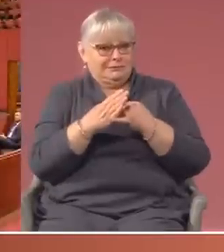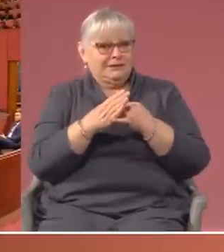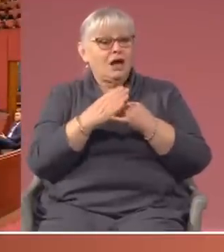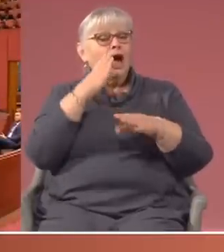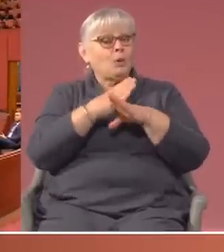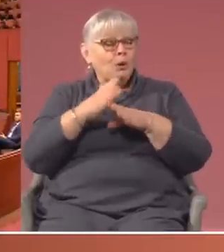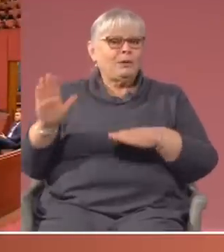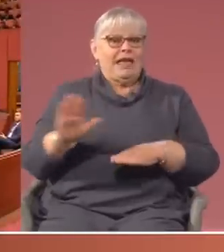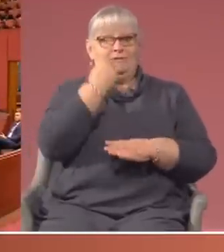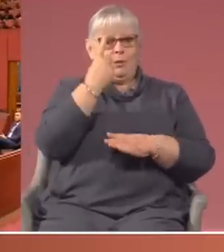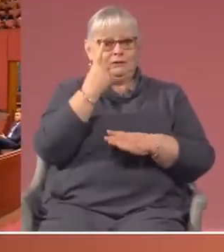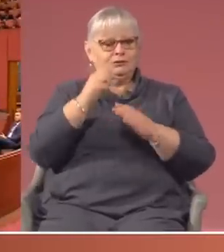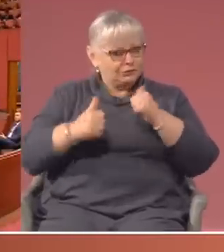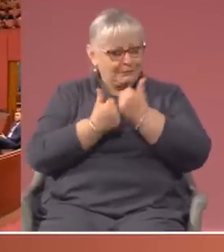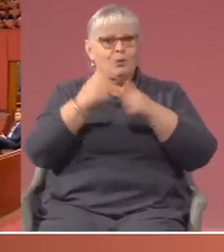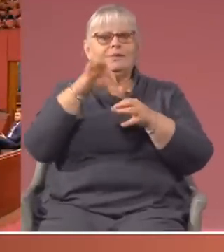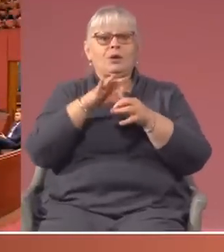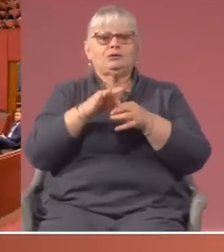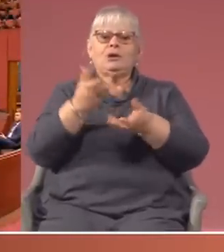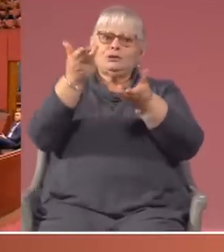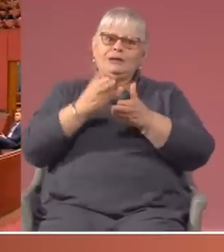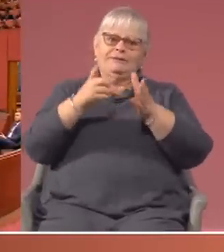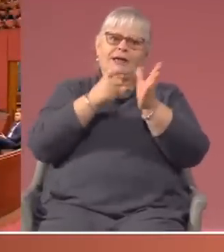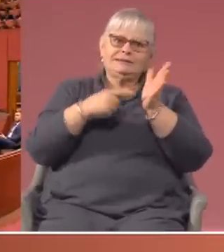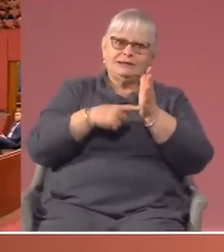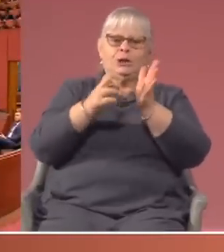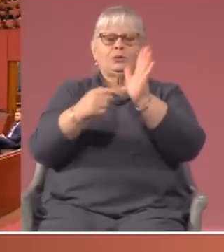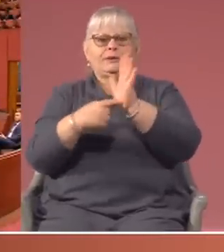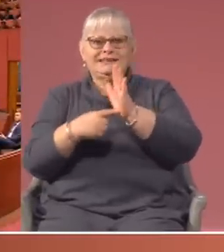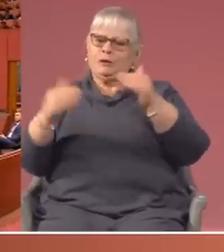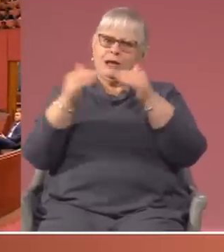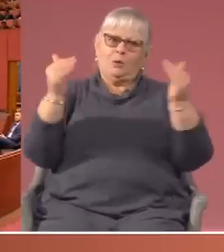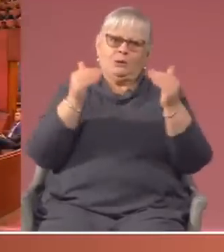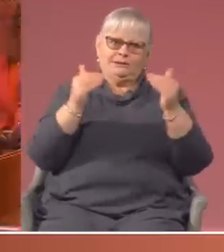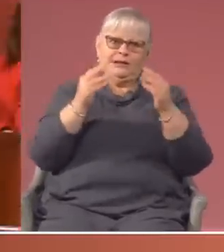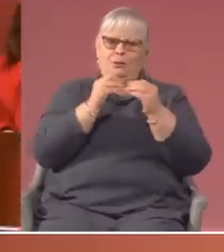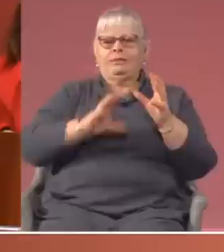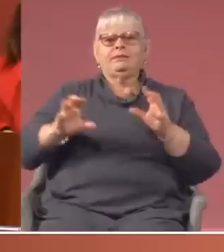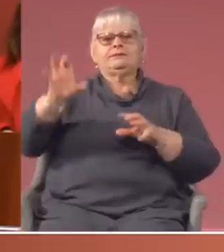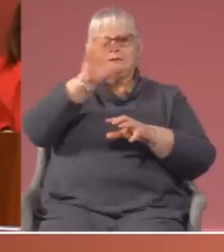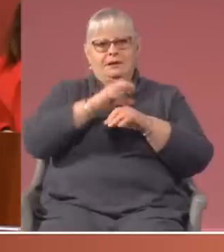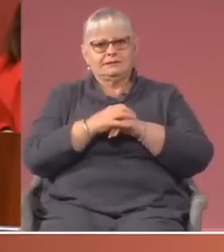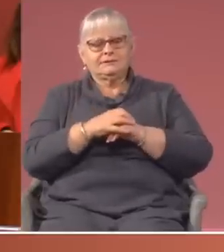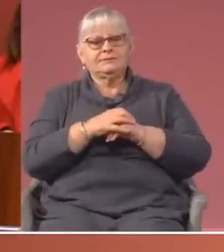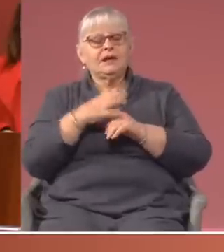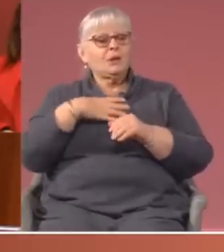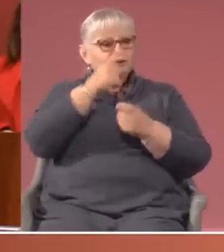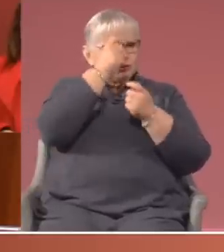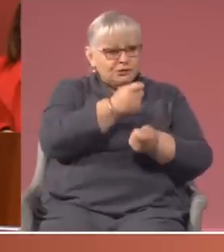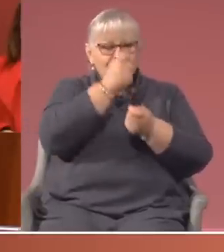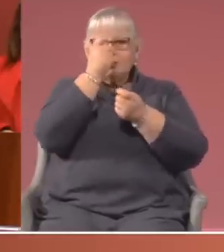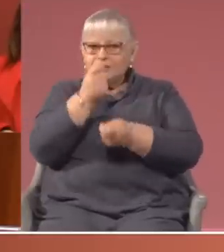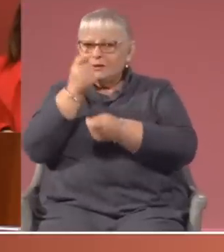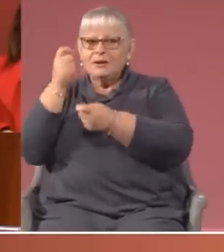Senate chamber to support a vote giving us equality with the states. I'd like to acknowledge the many